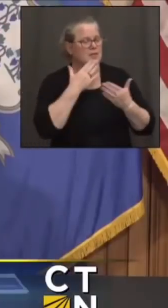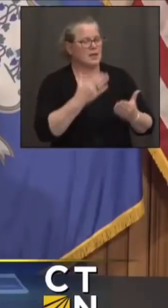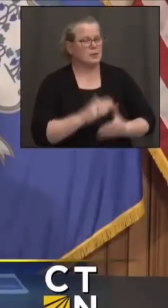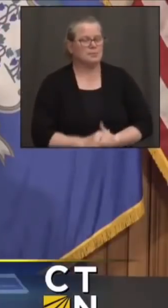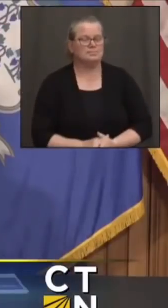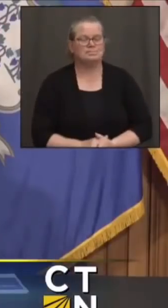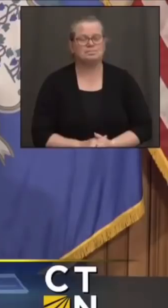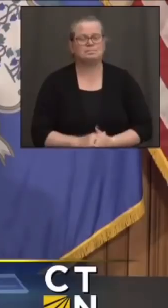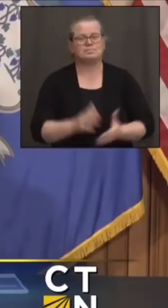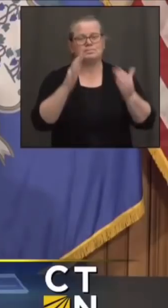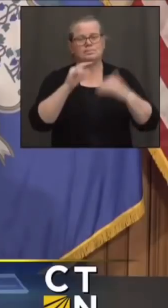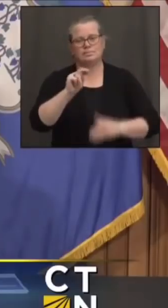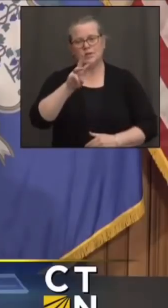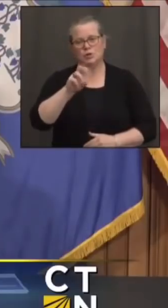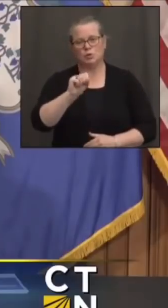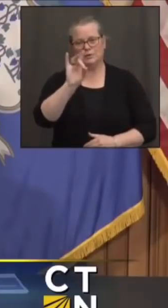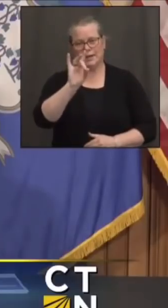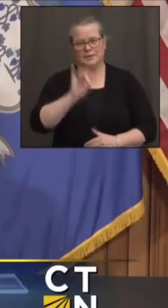News 8.